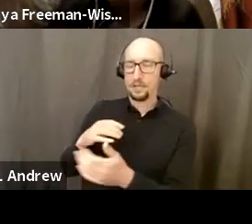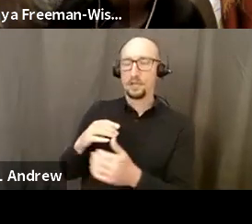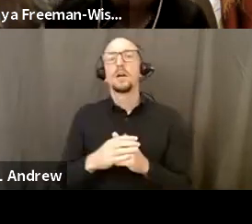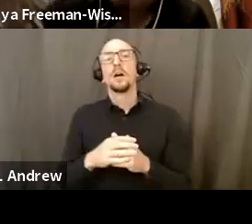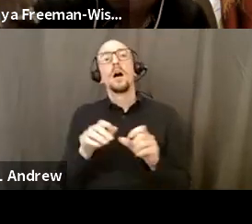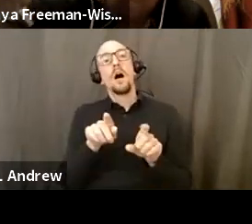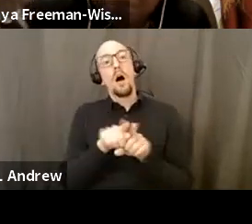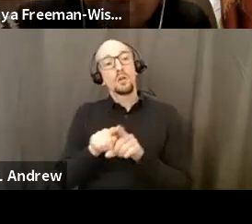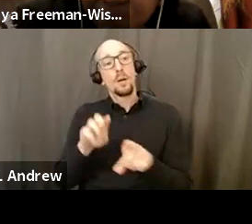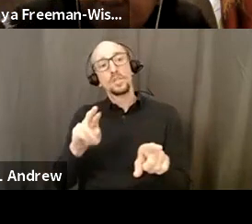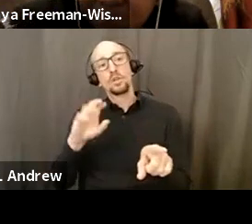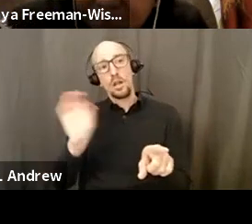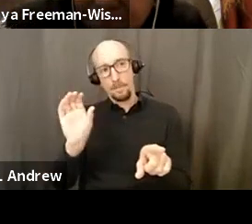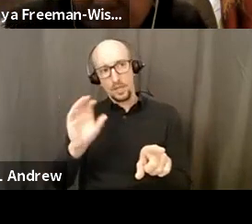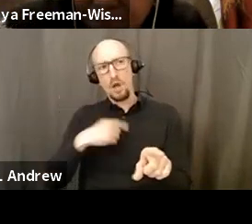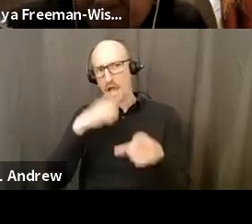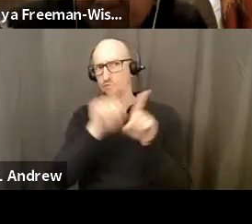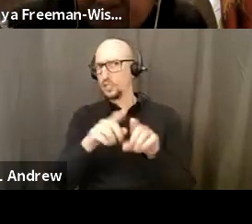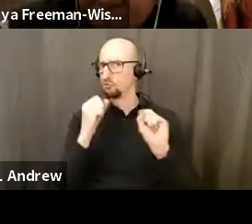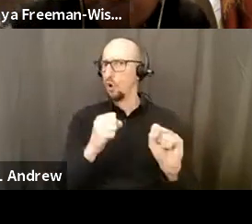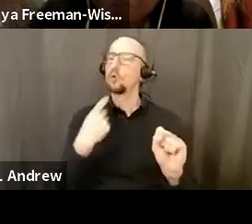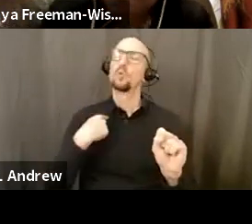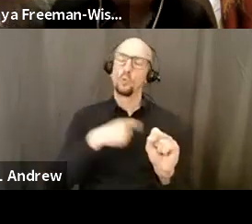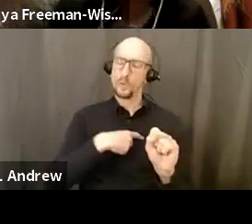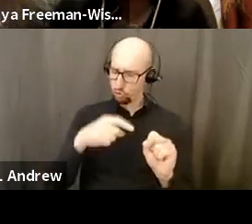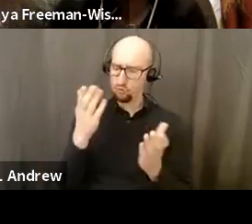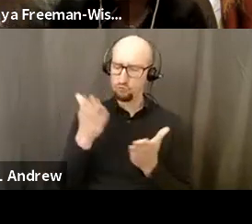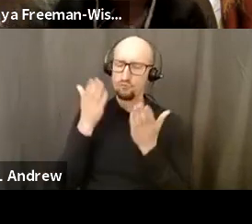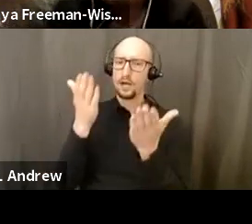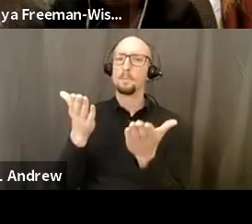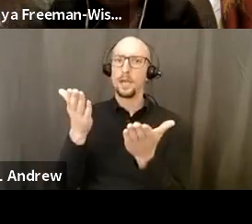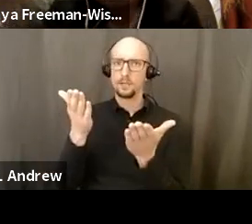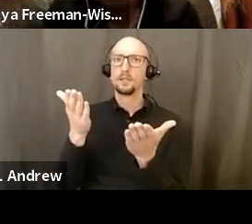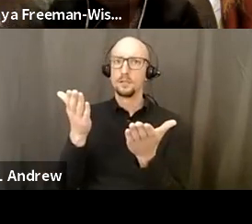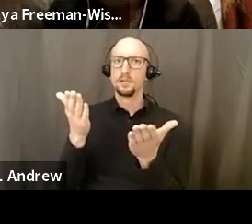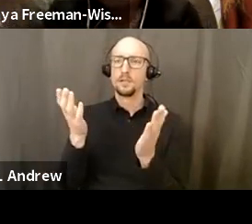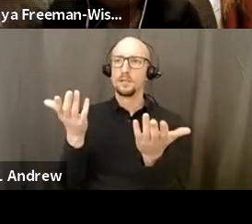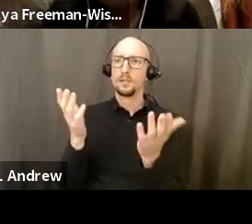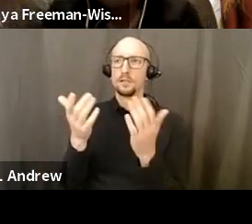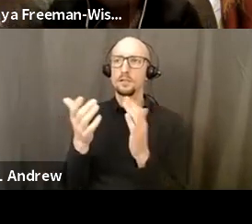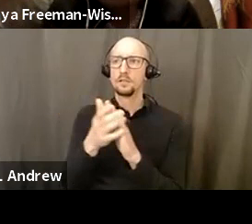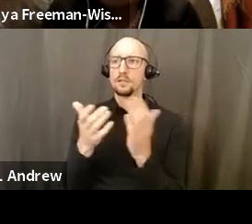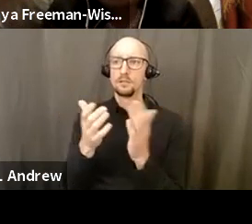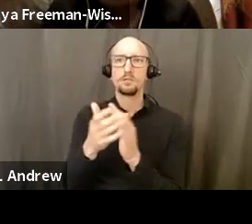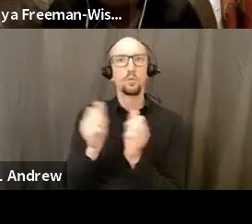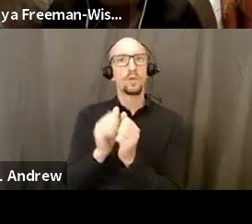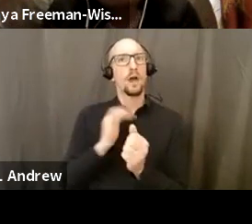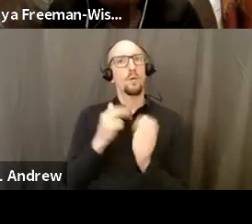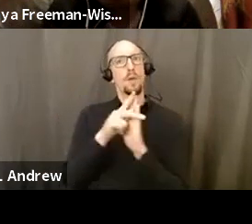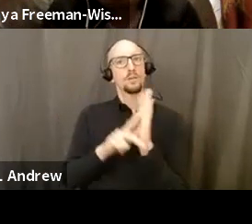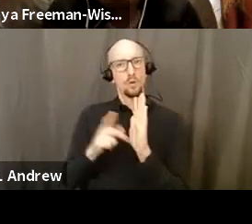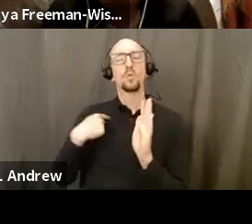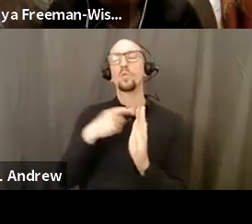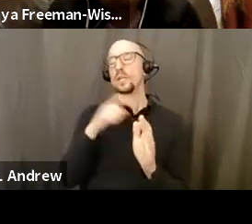strongly that we should recommend, even as part of, you know, the recommended policy to the school